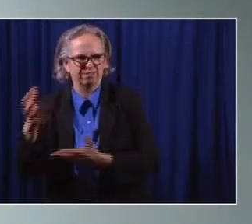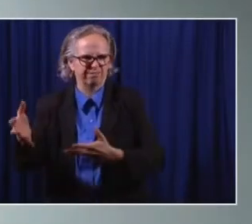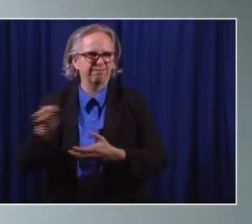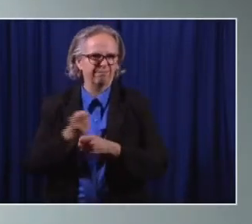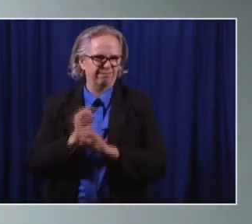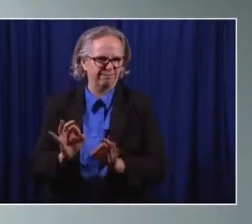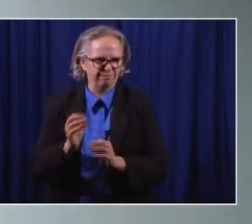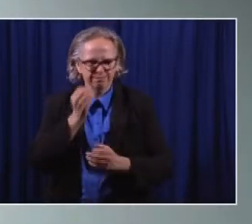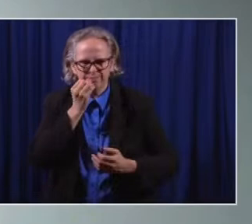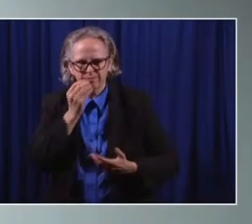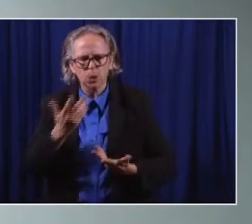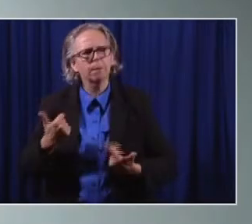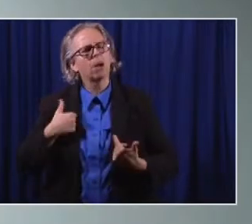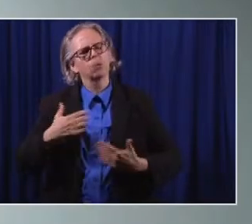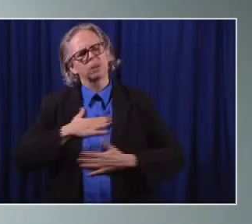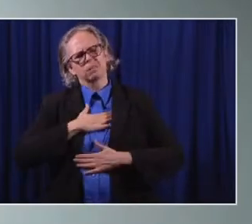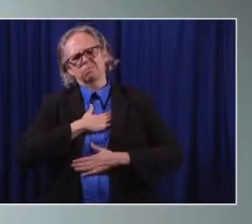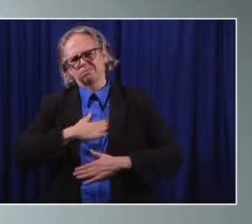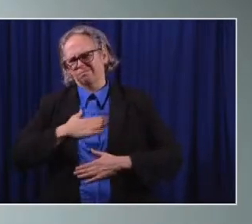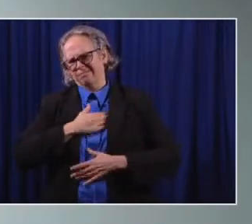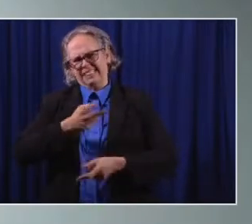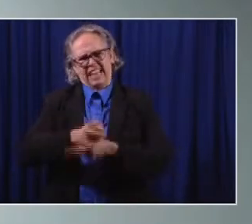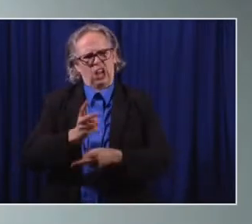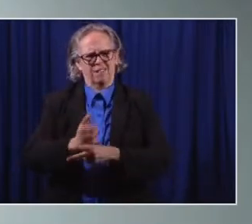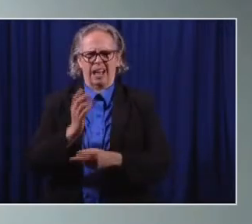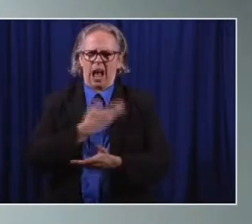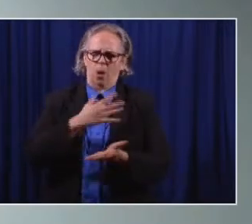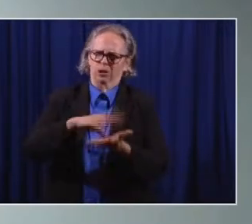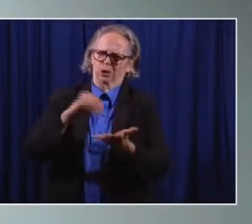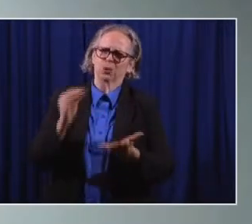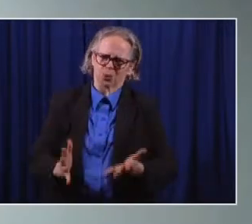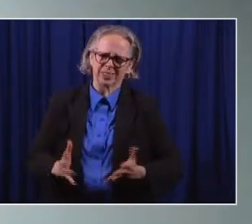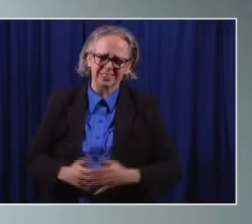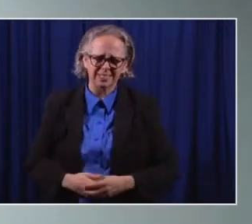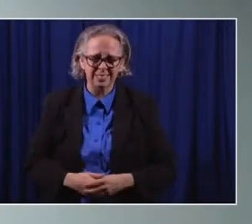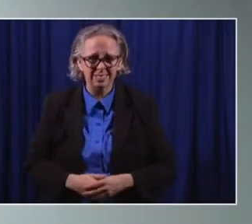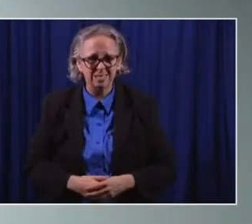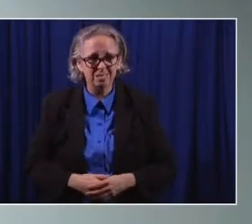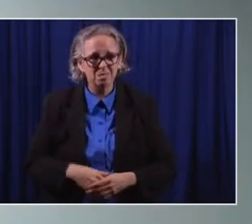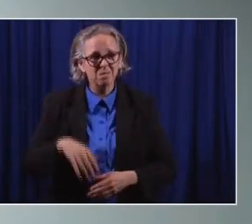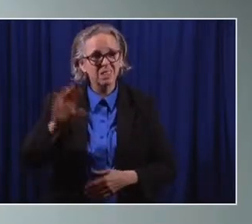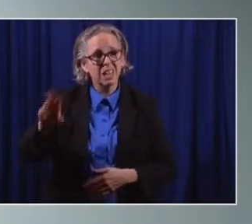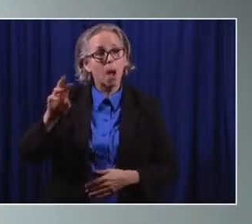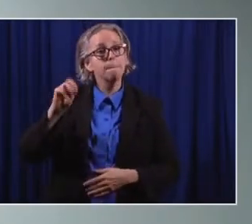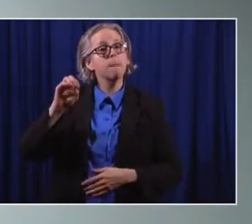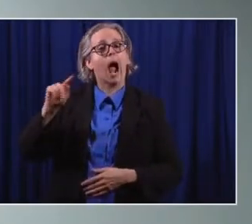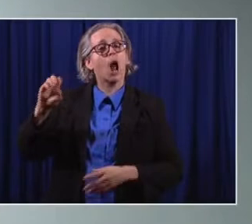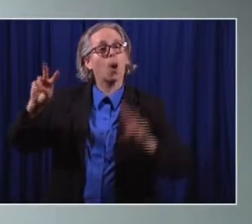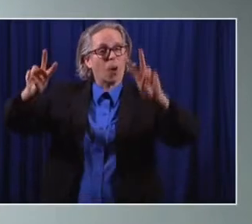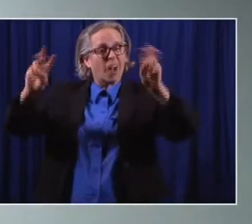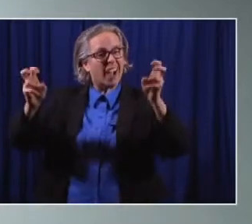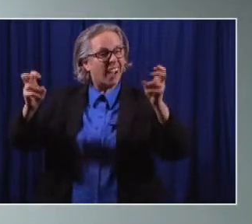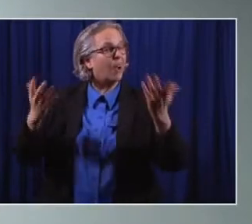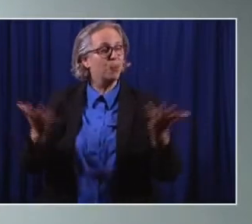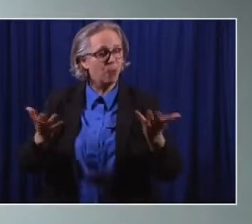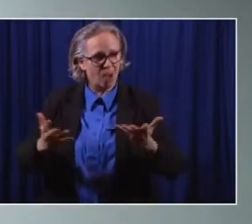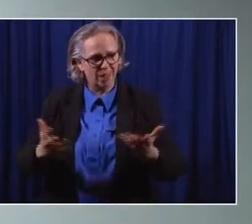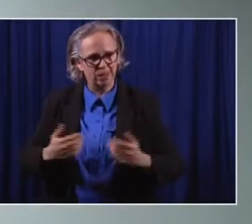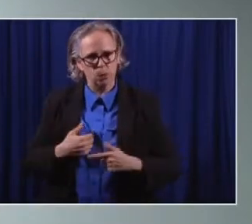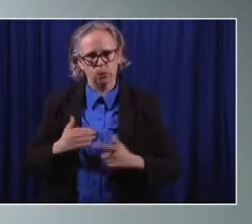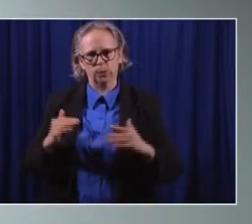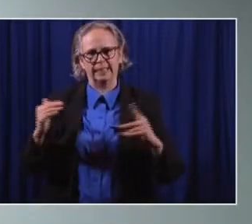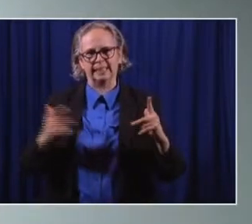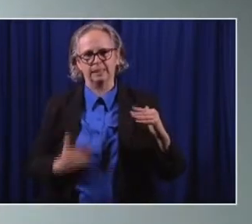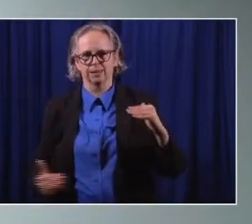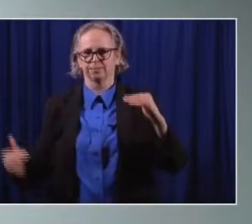of our students. And our motto is we meet each child where they're at, and we work with them to grow them year to year till we